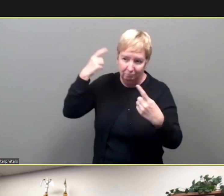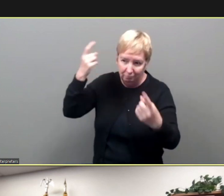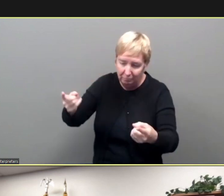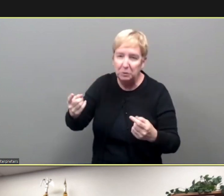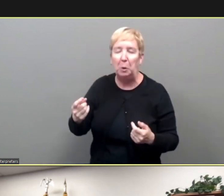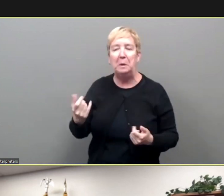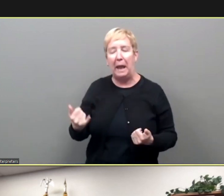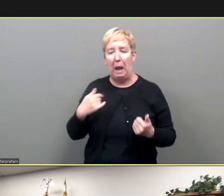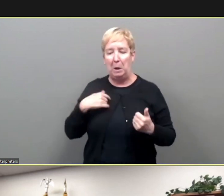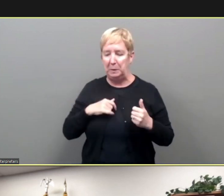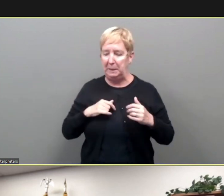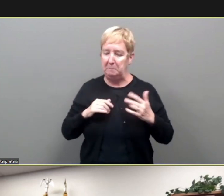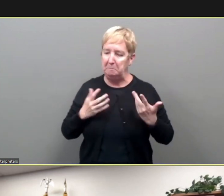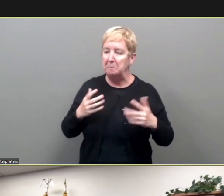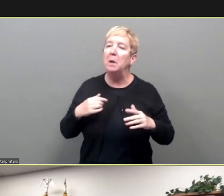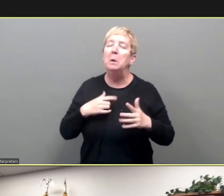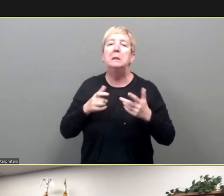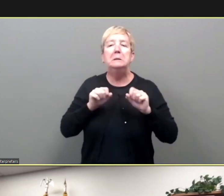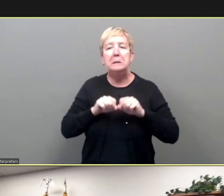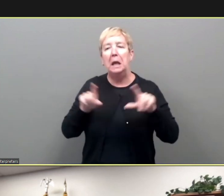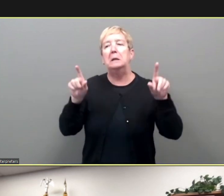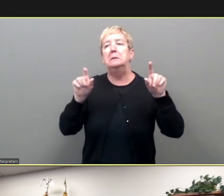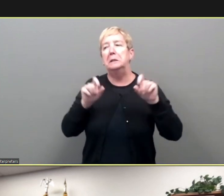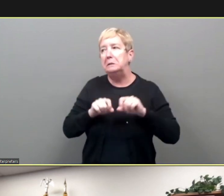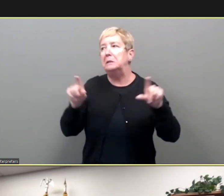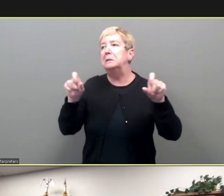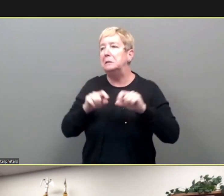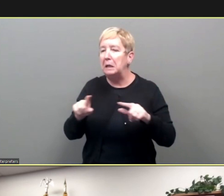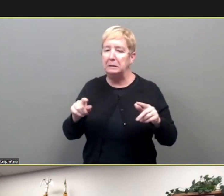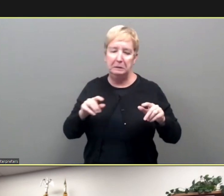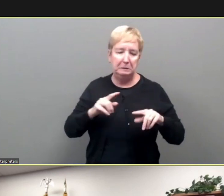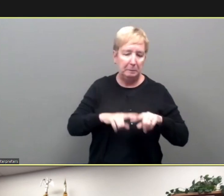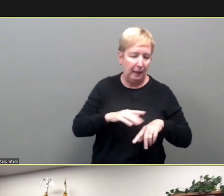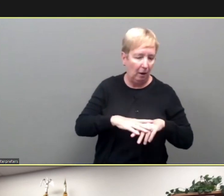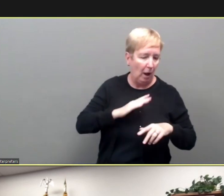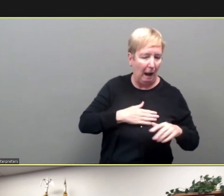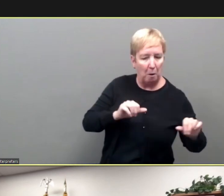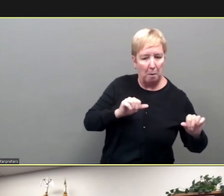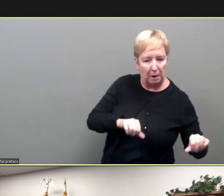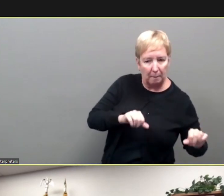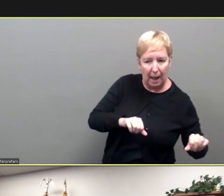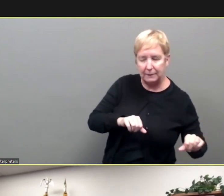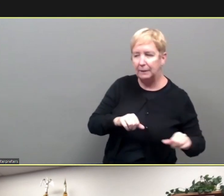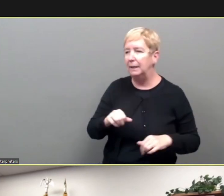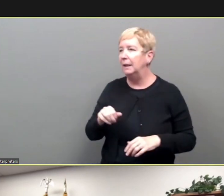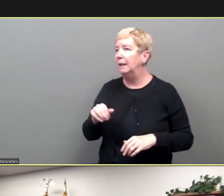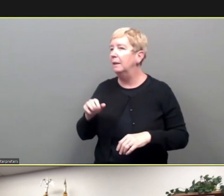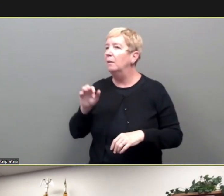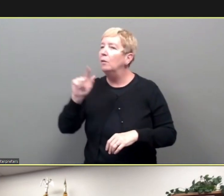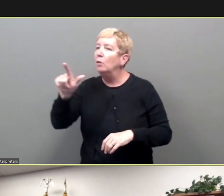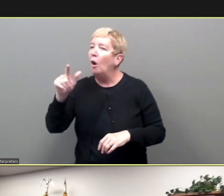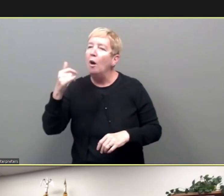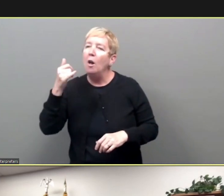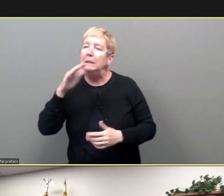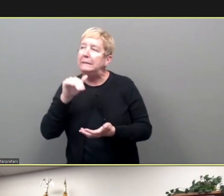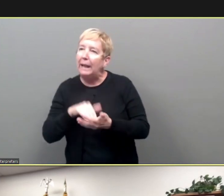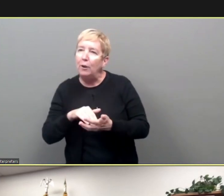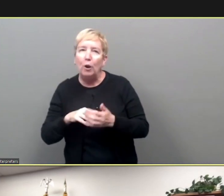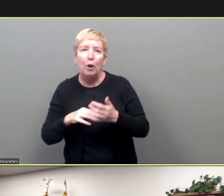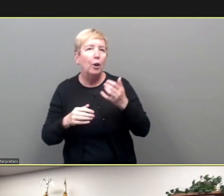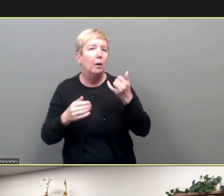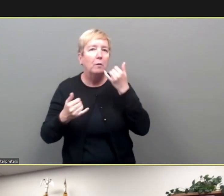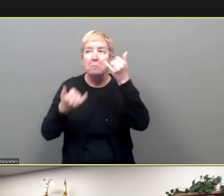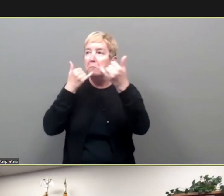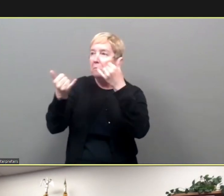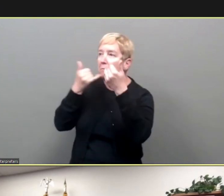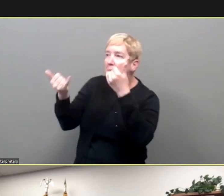out the texting according to capacity and all that, and our call center volume, so we can continue to serve